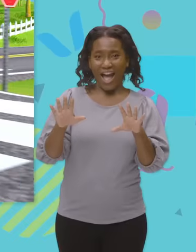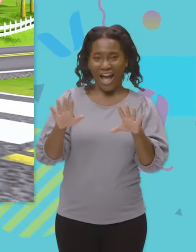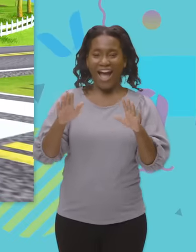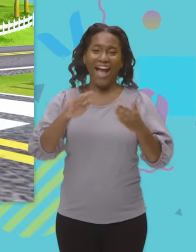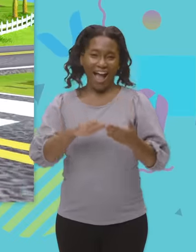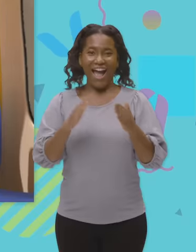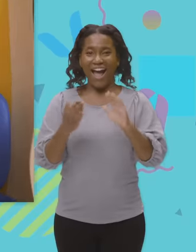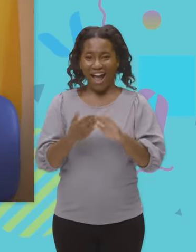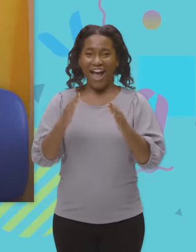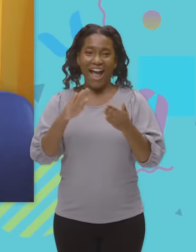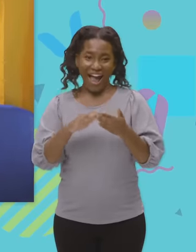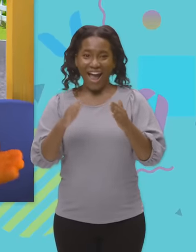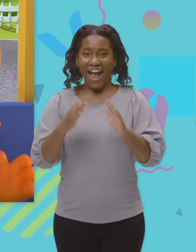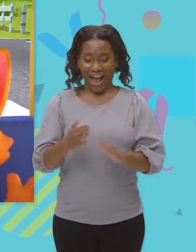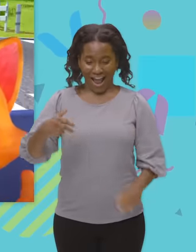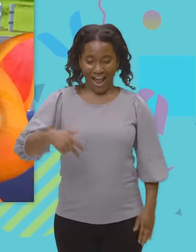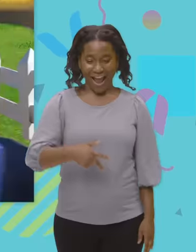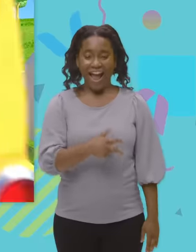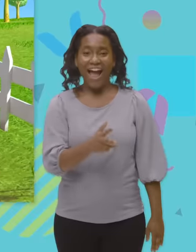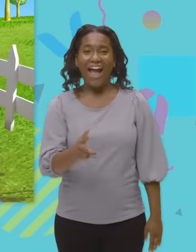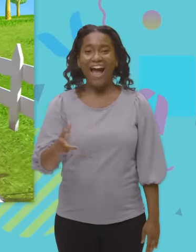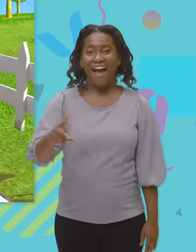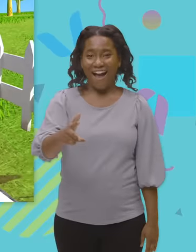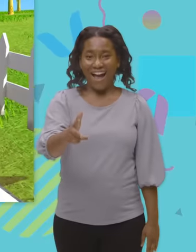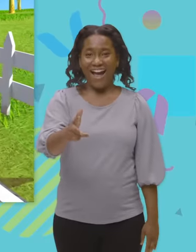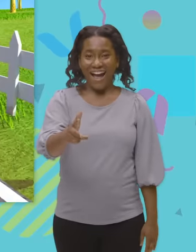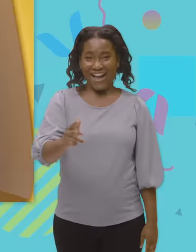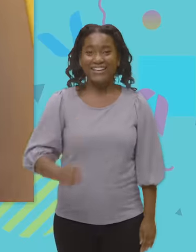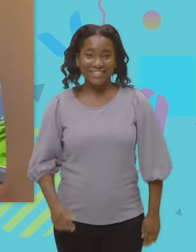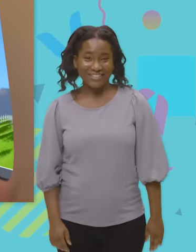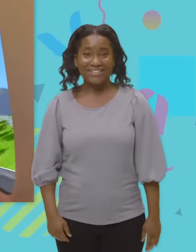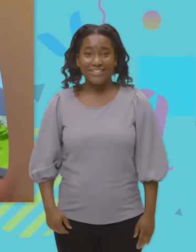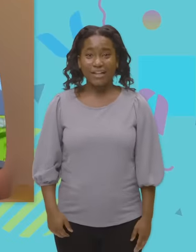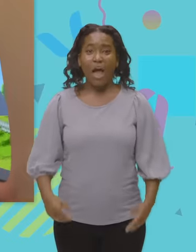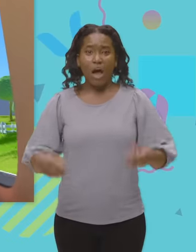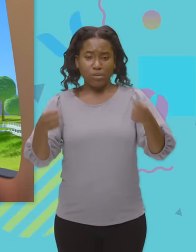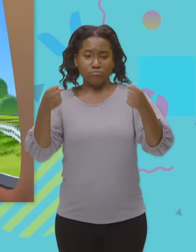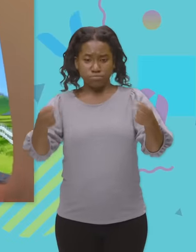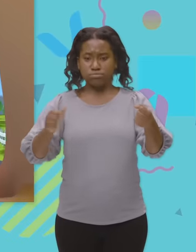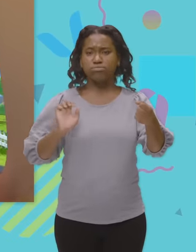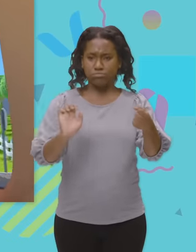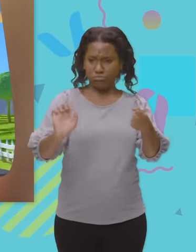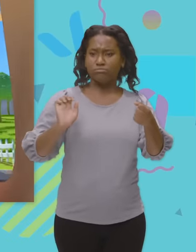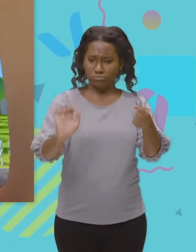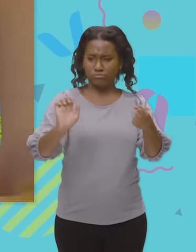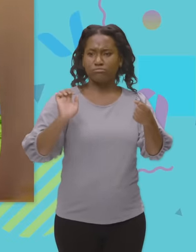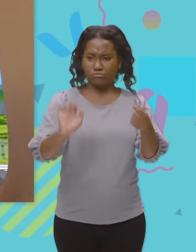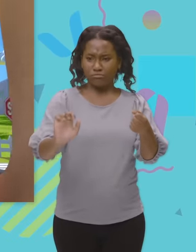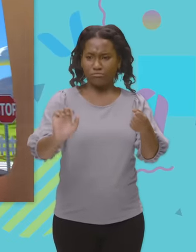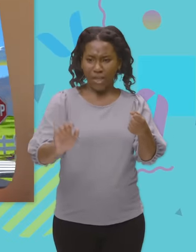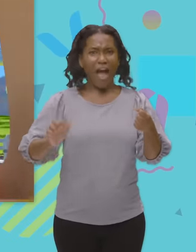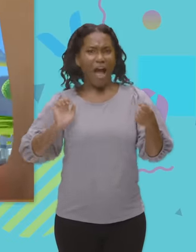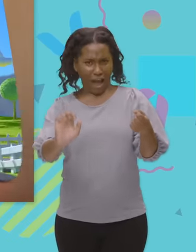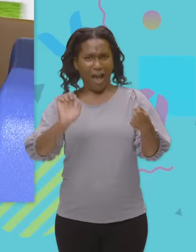blink, blink, all through the town. The horn on the bus goes beep,